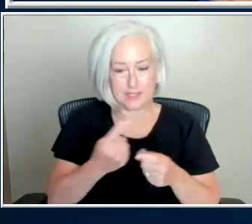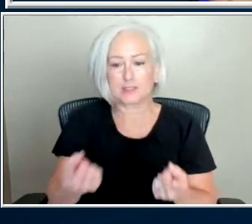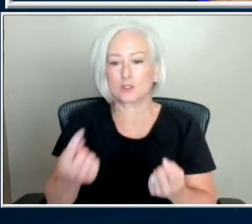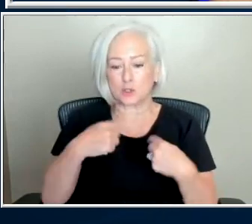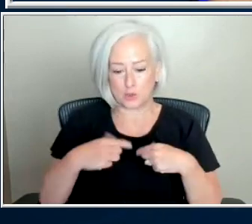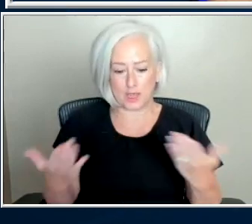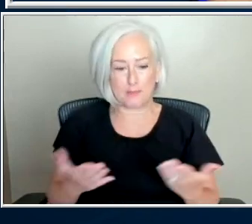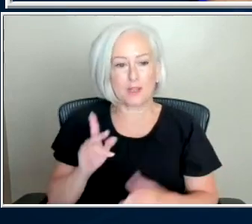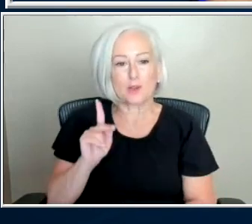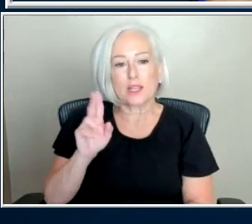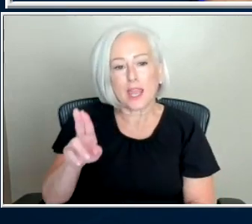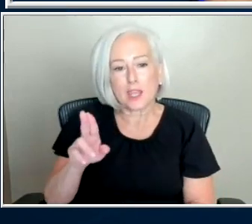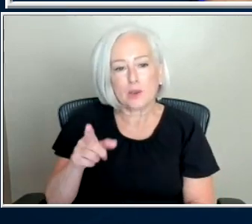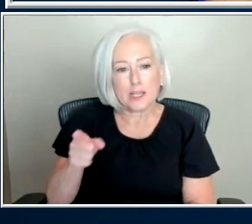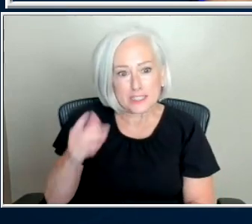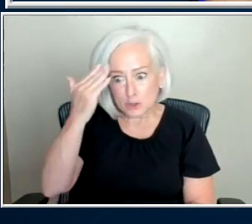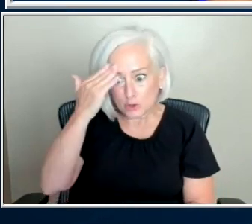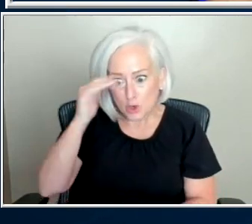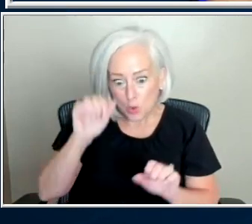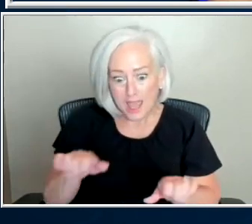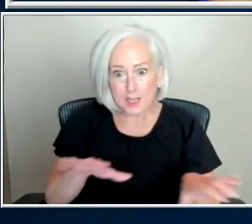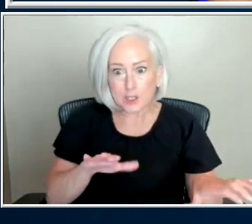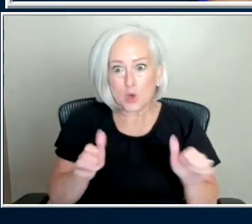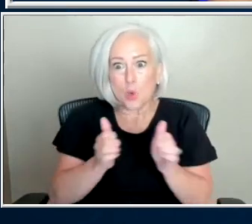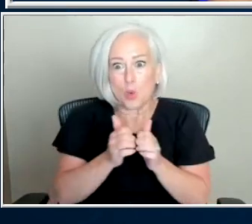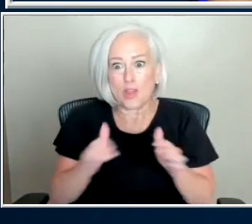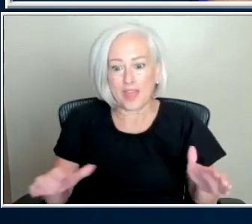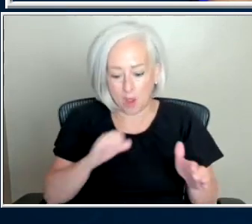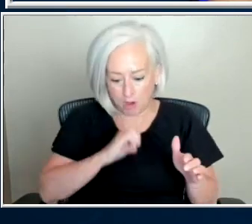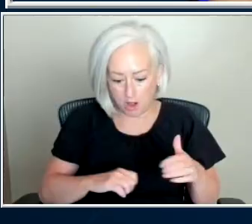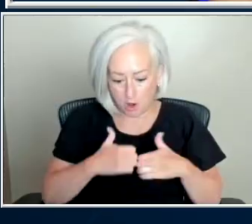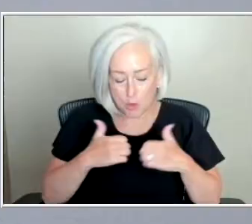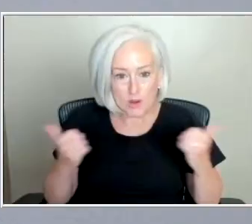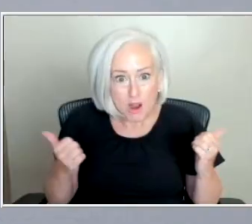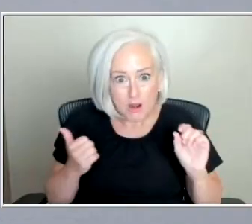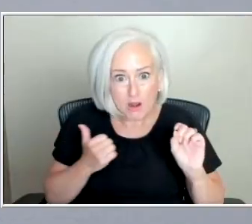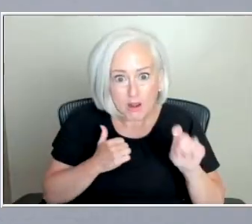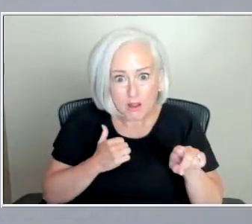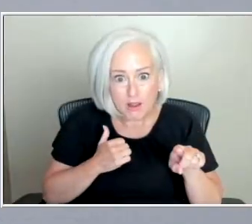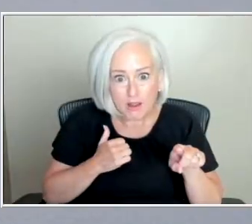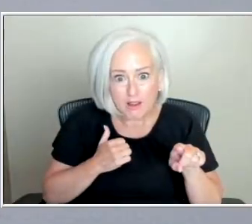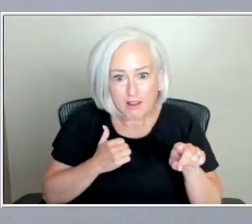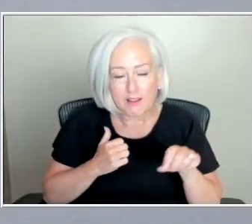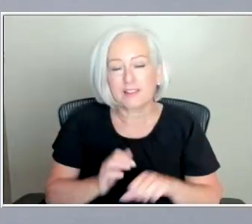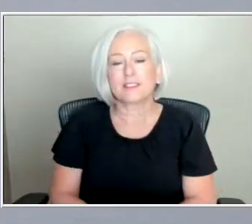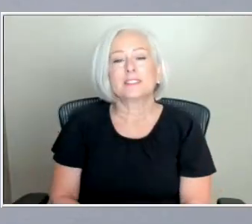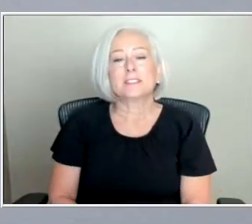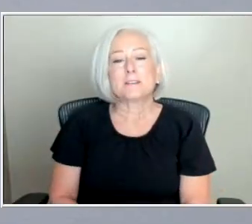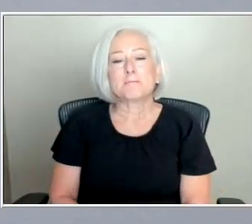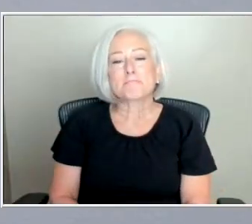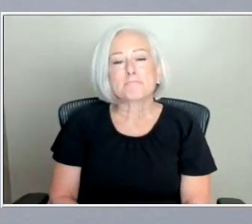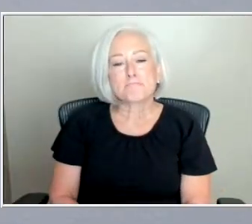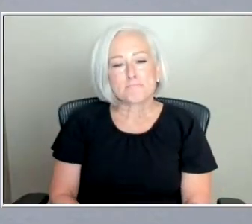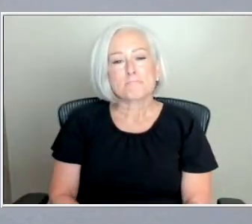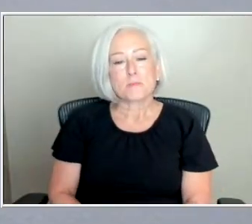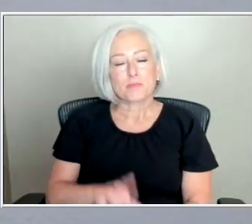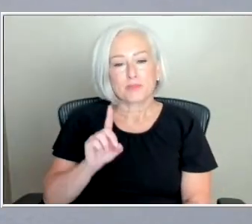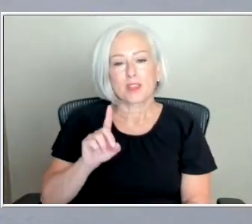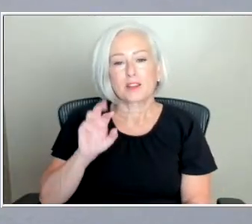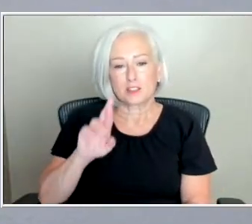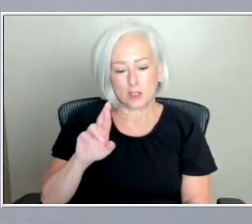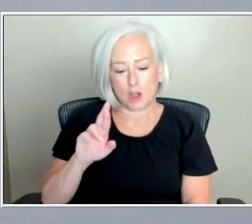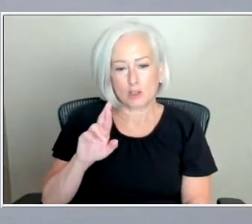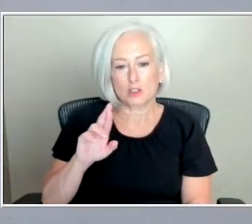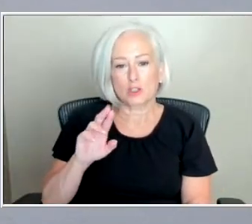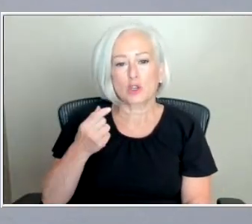you have any clue that it could be done without open heart surgery, though? Well, as I said, Dr. Gertz